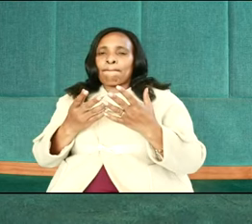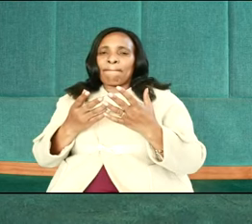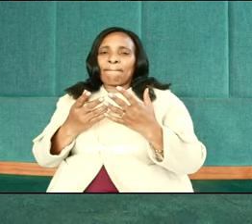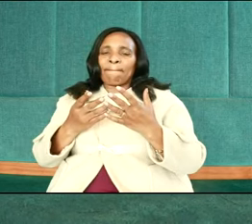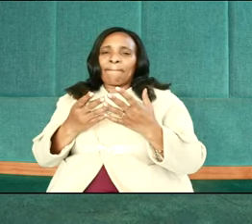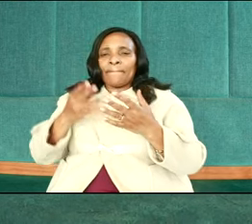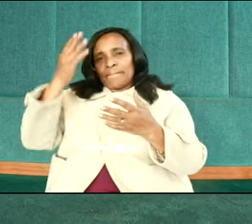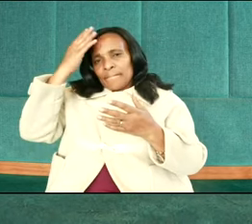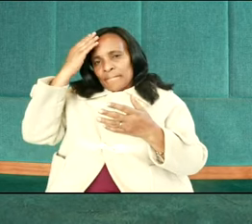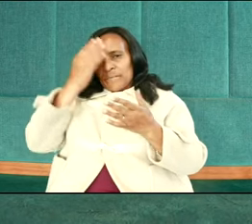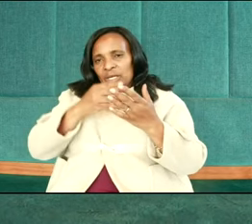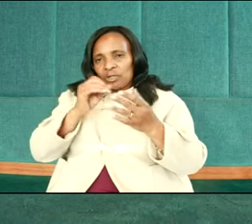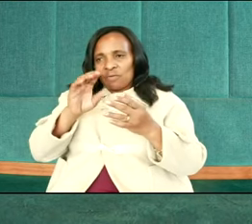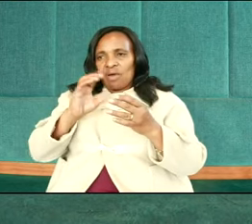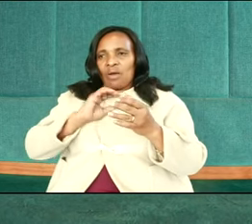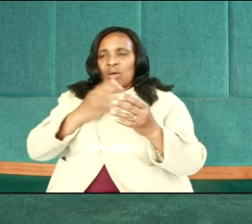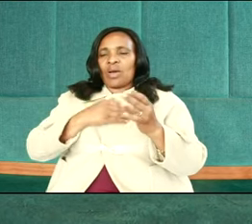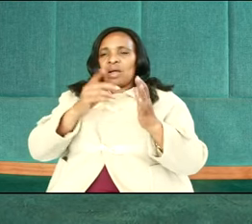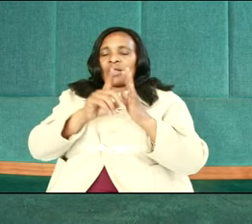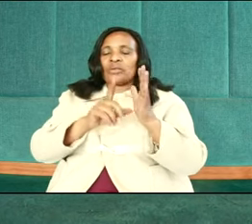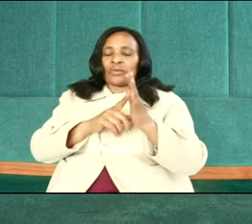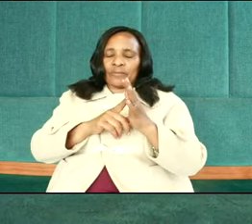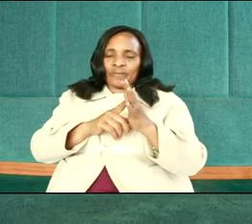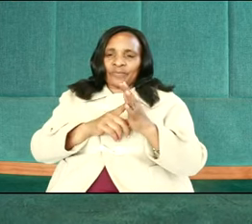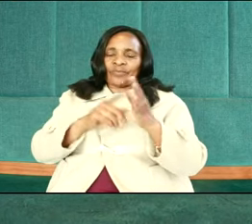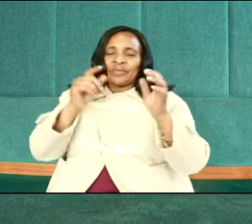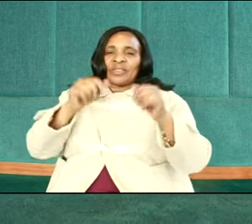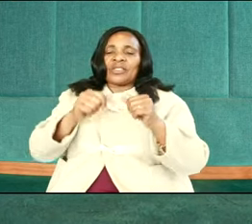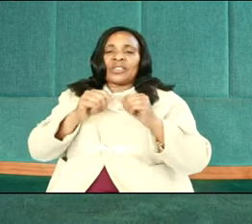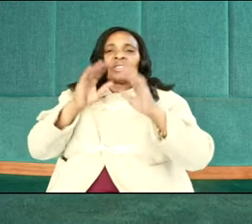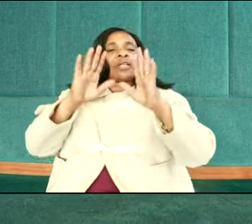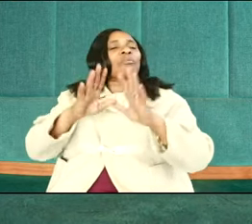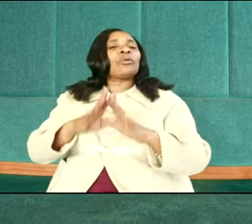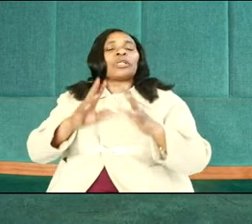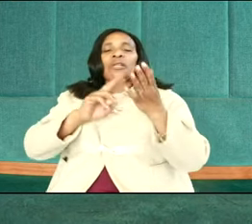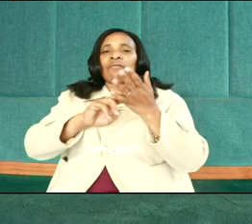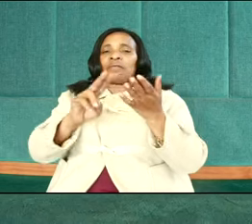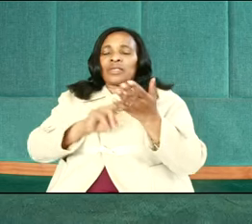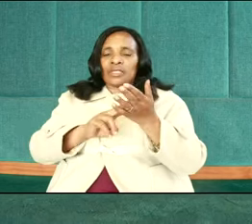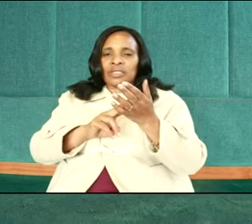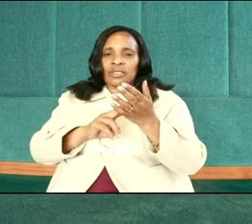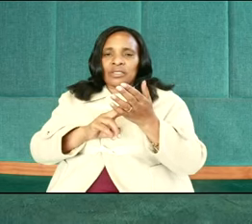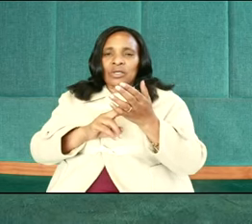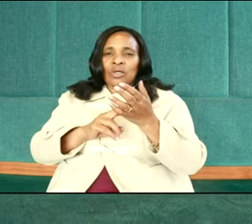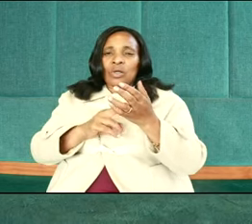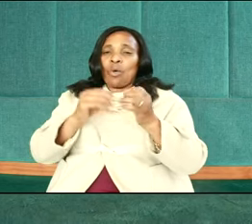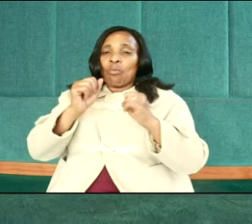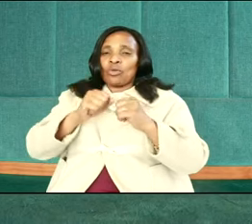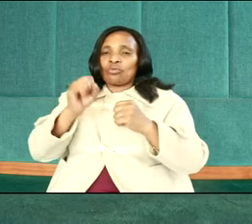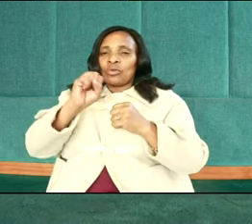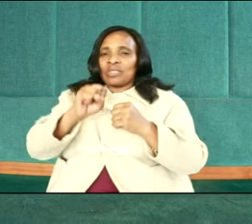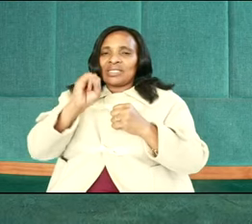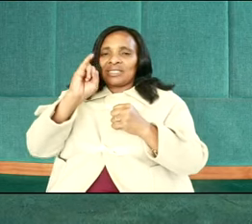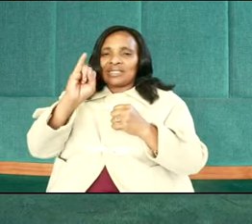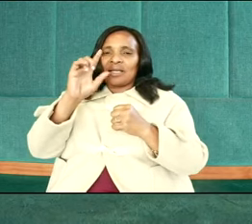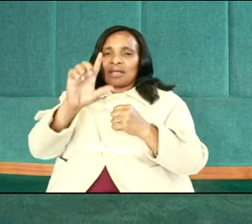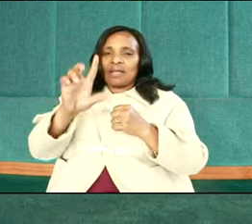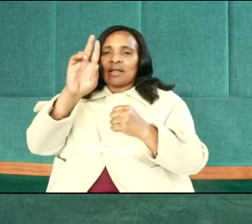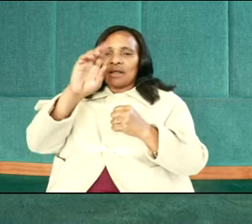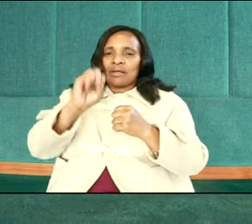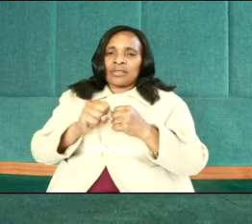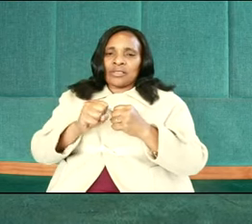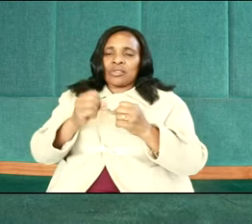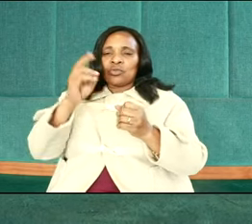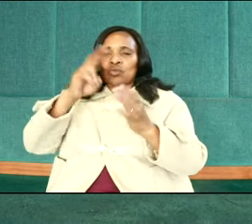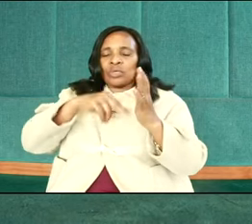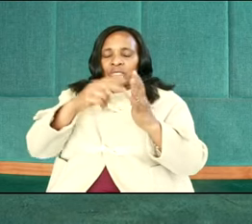the Monday part of our lesson, and this is the key text, and I just wanted Silas to read for us the key